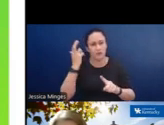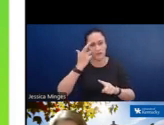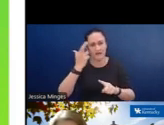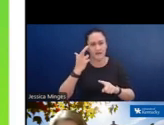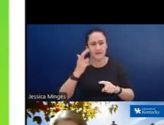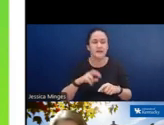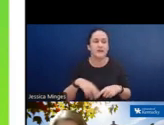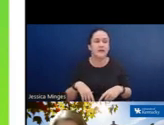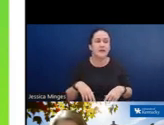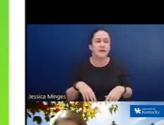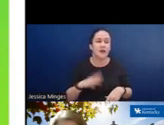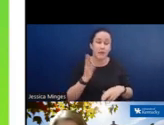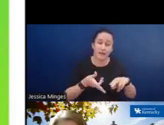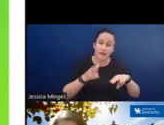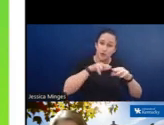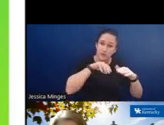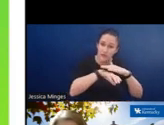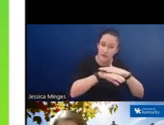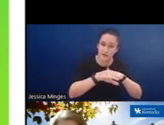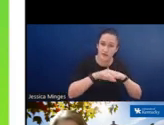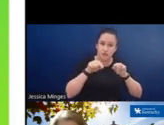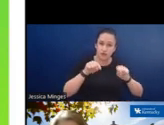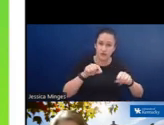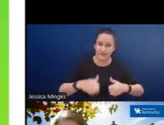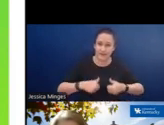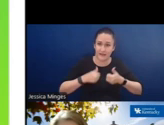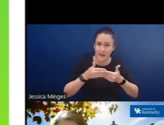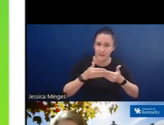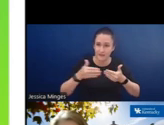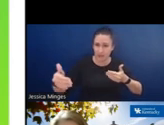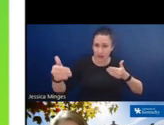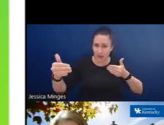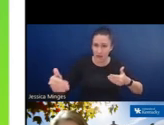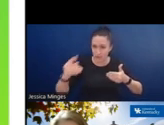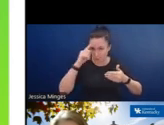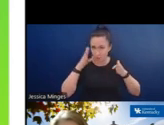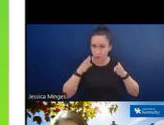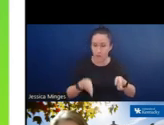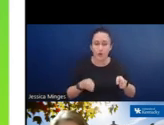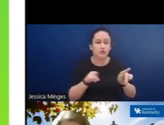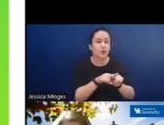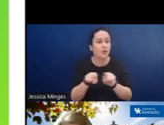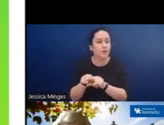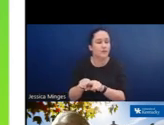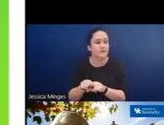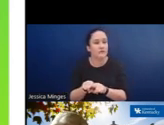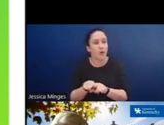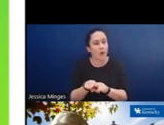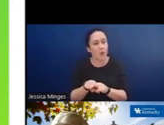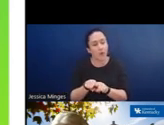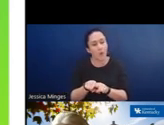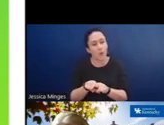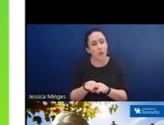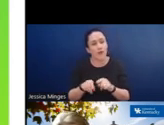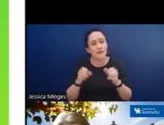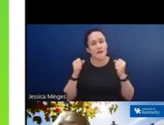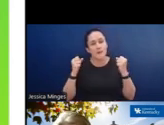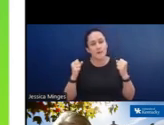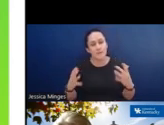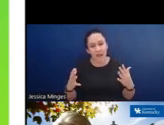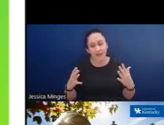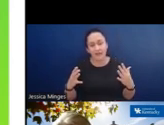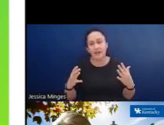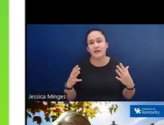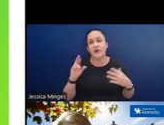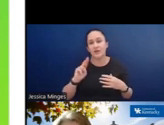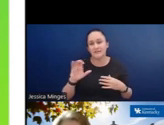increases access throughout the lifespan. But another reason is that a lot of recovery community centers have a